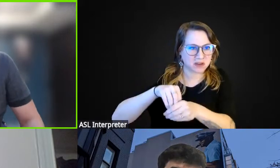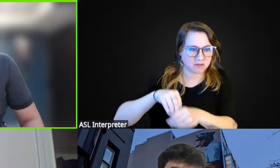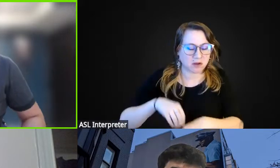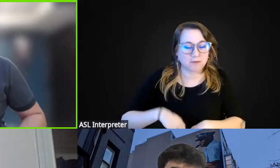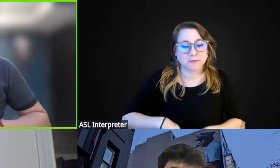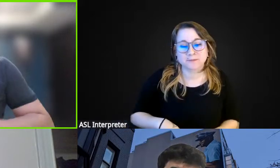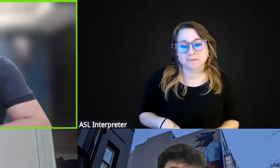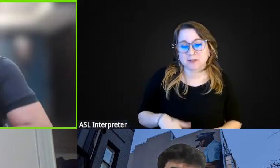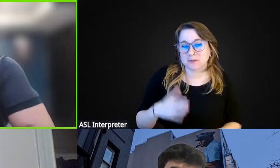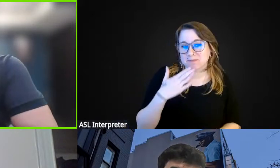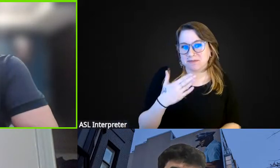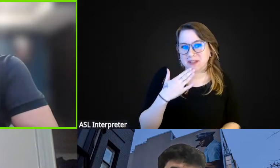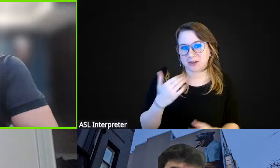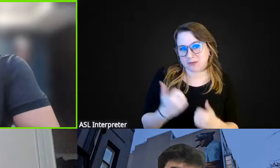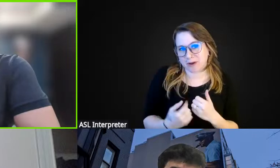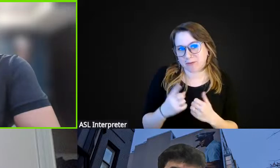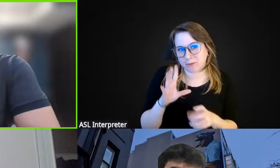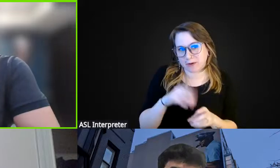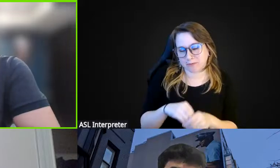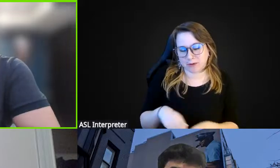5DO6.